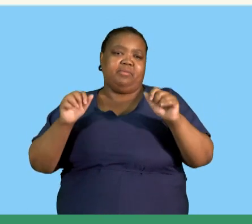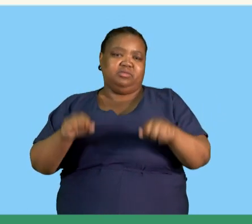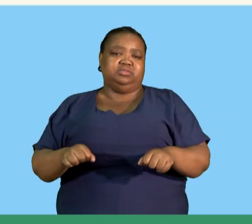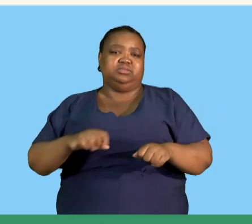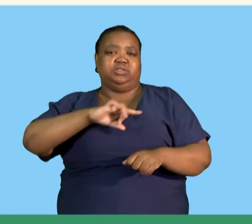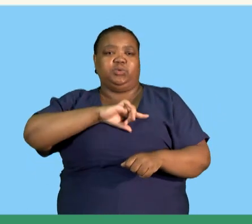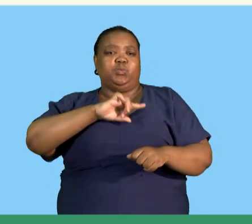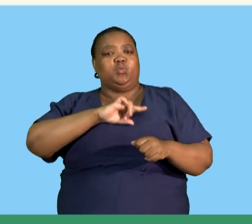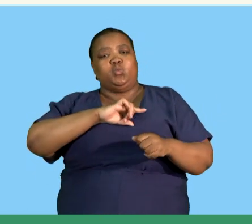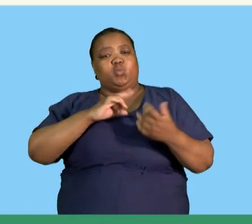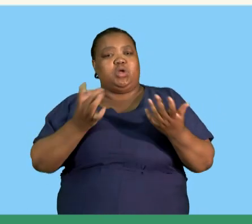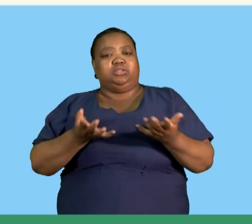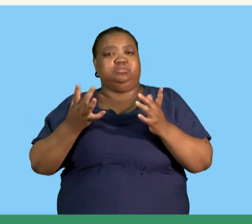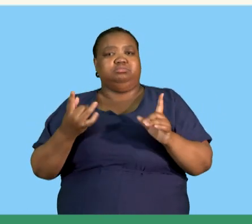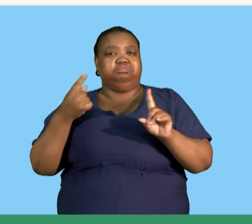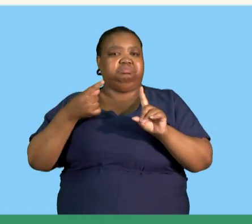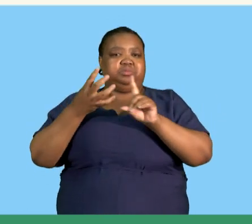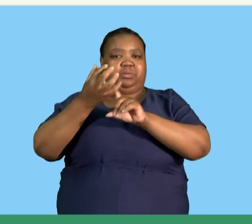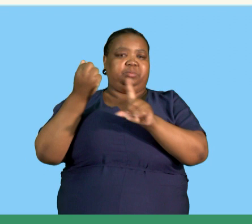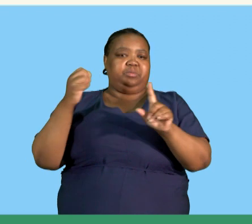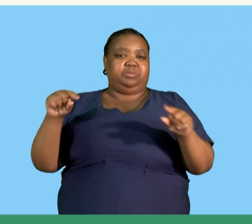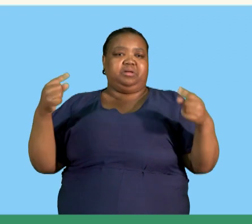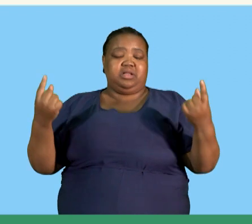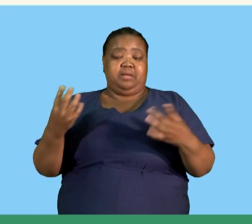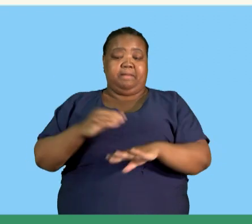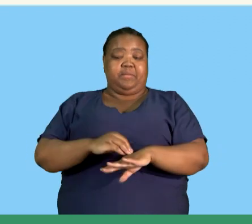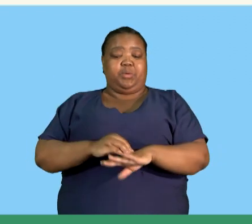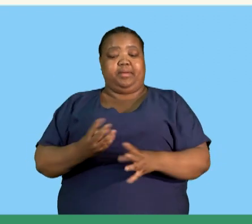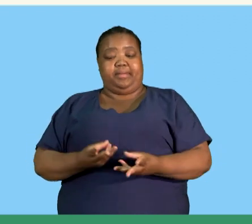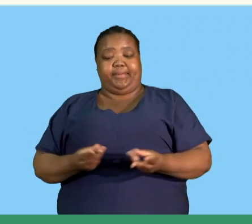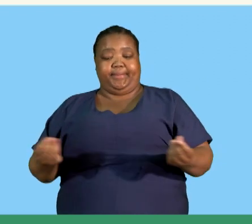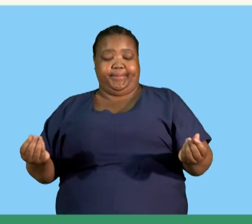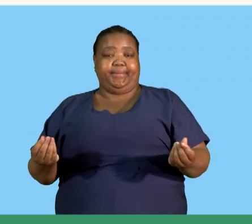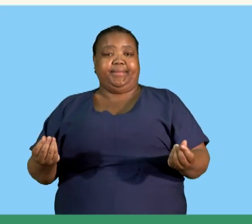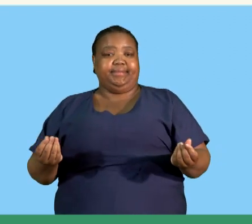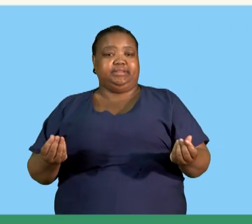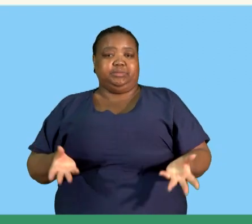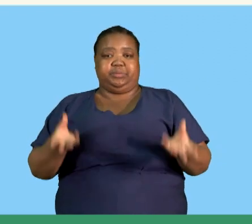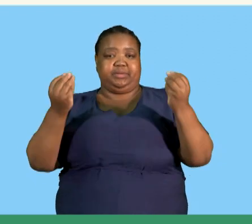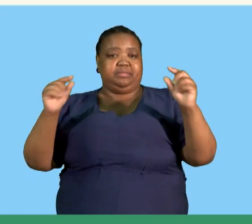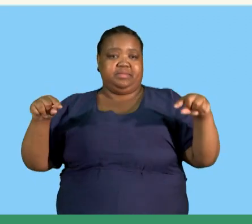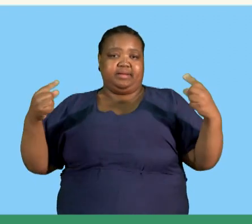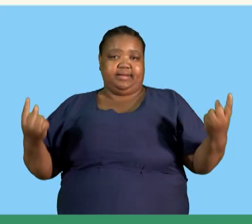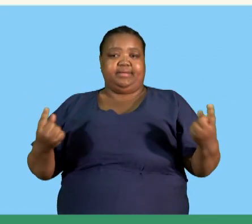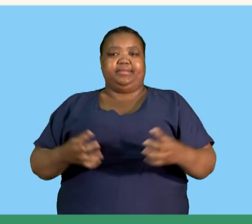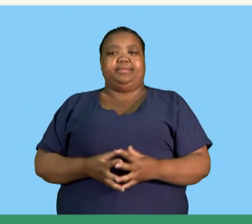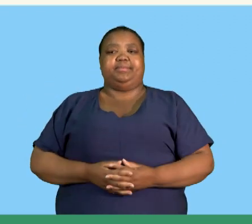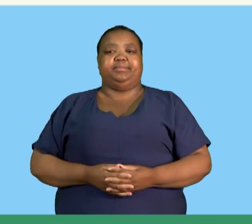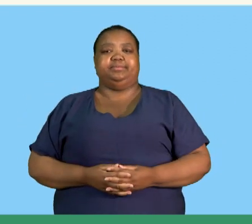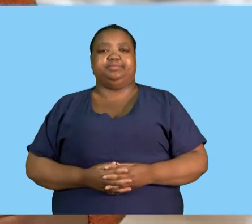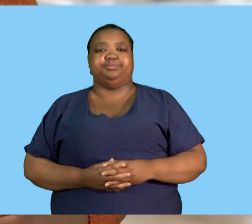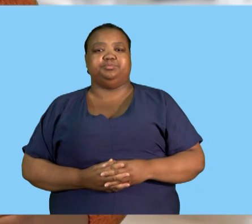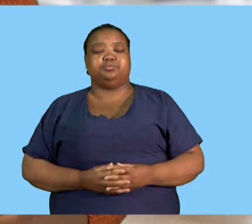problem because we might not get to the bottom of the problem, or we might not reach the desired solution,